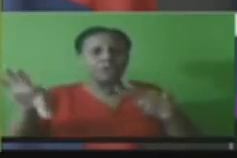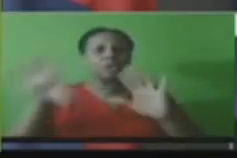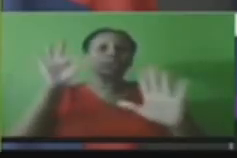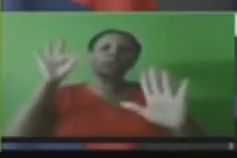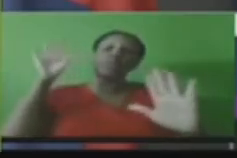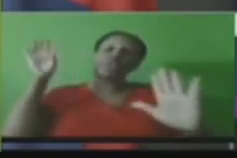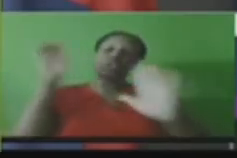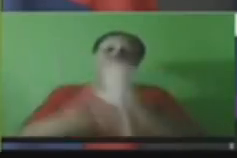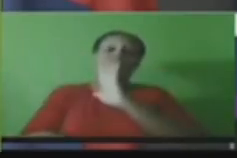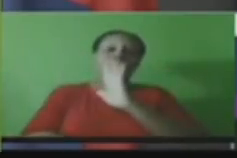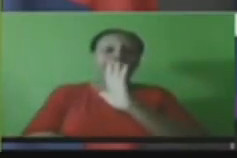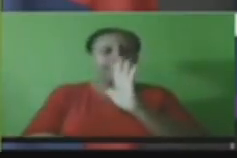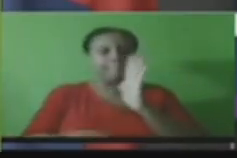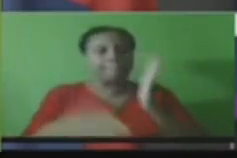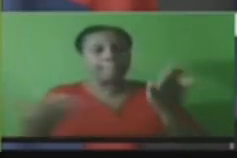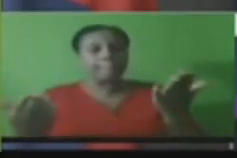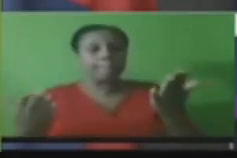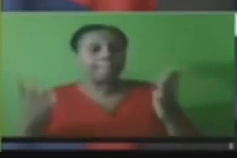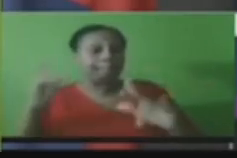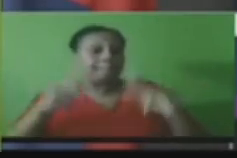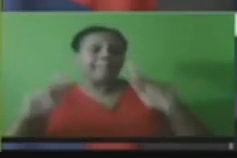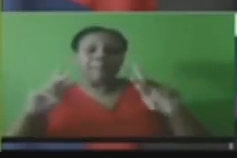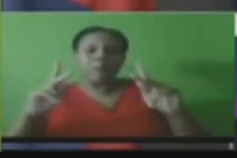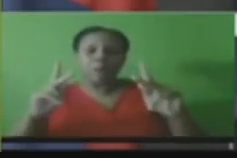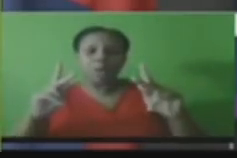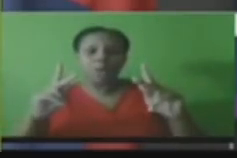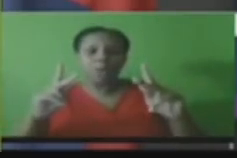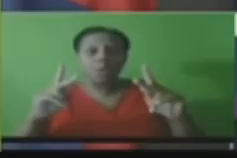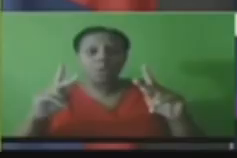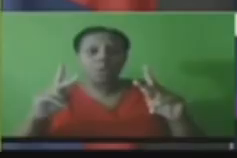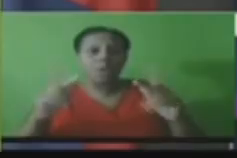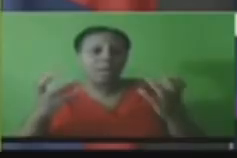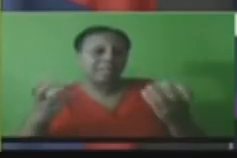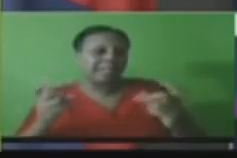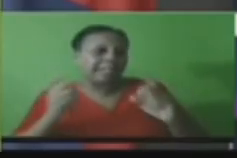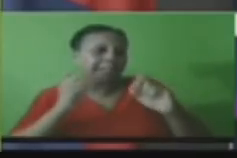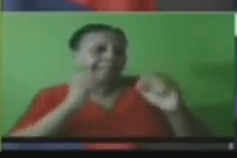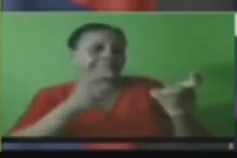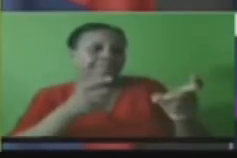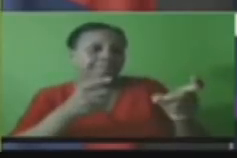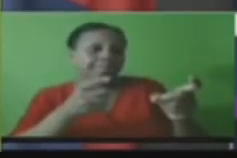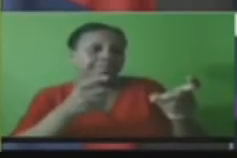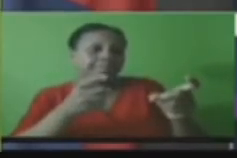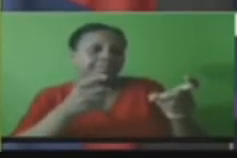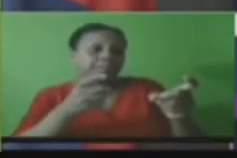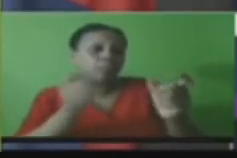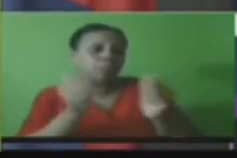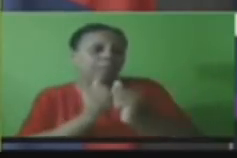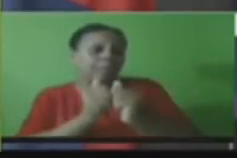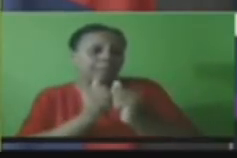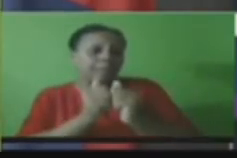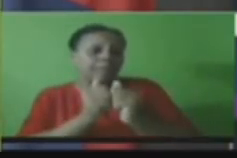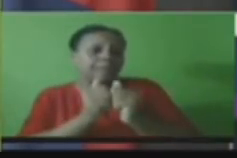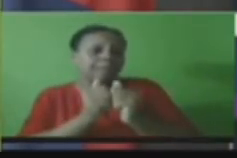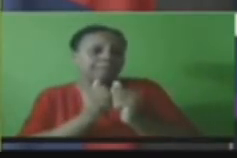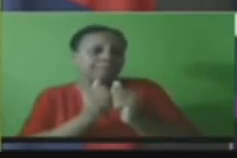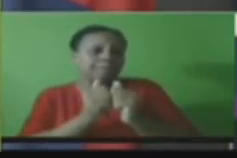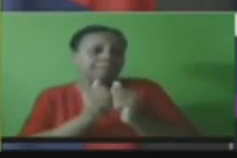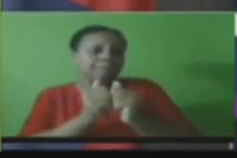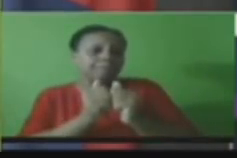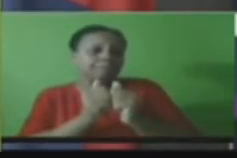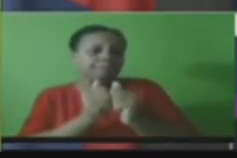people who are prepared to supply us with items that we don't make in this country, like weapons, and people prepared to receive